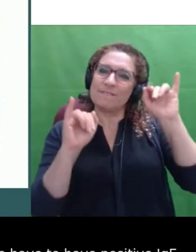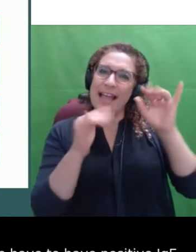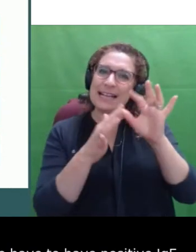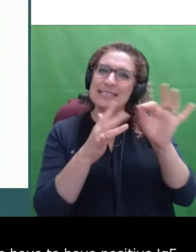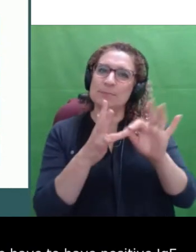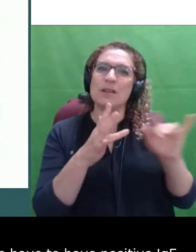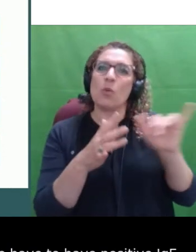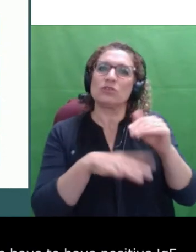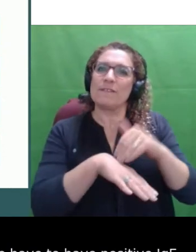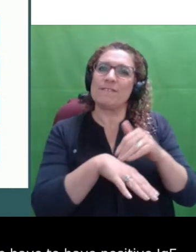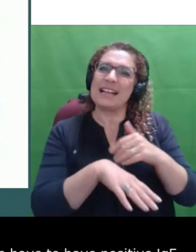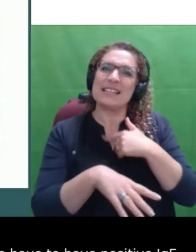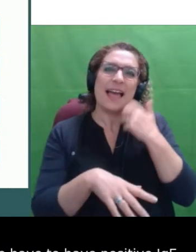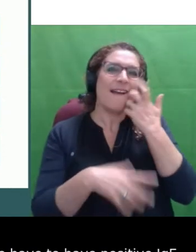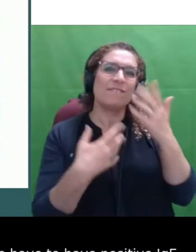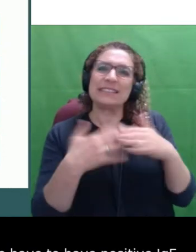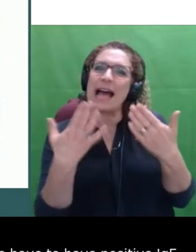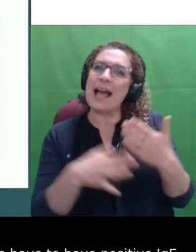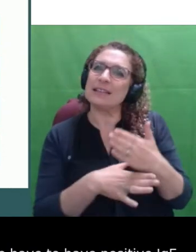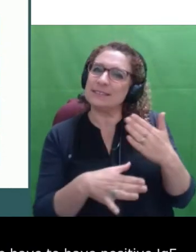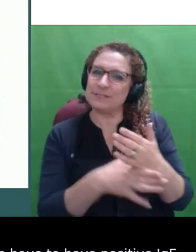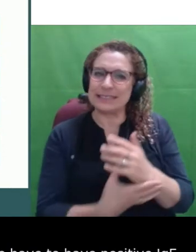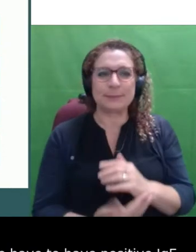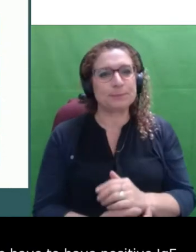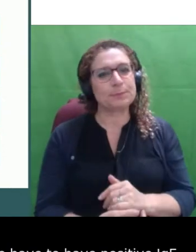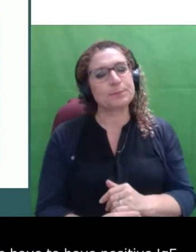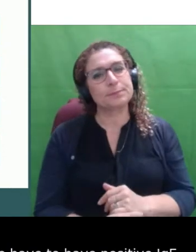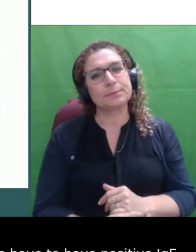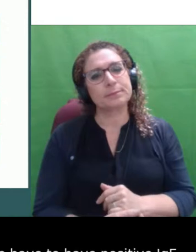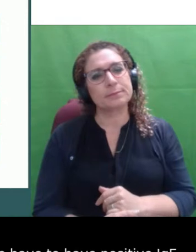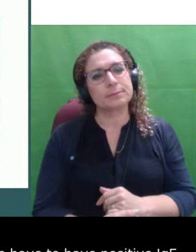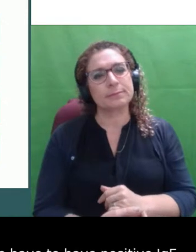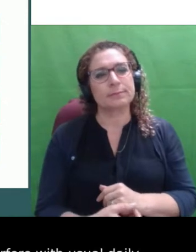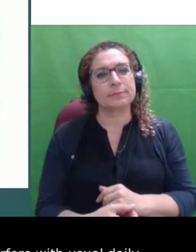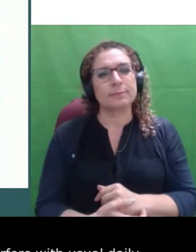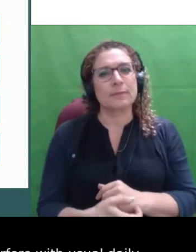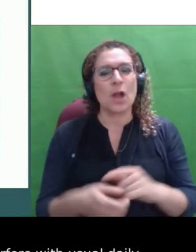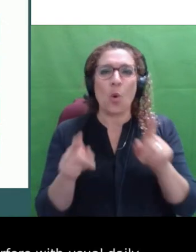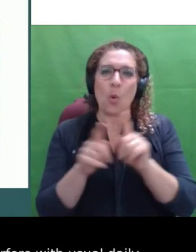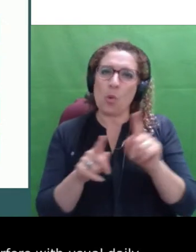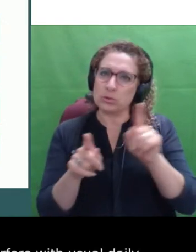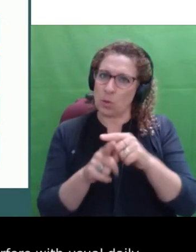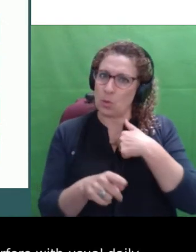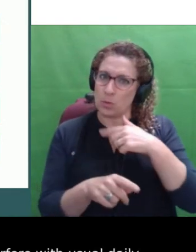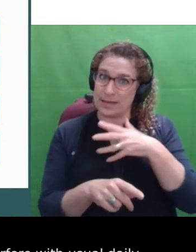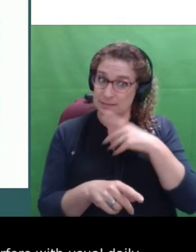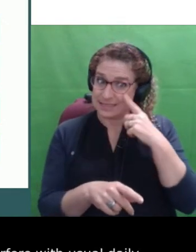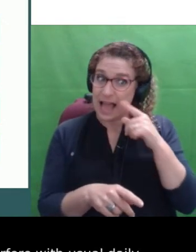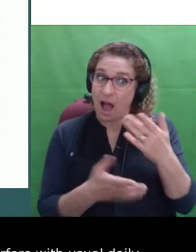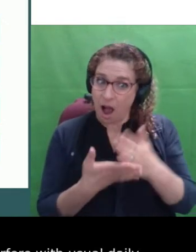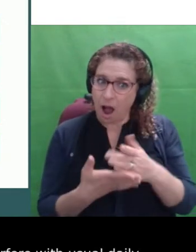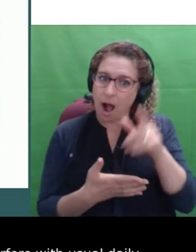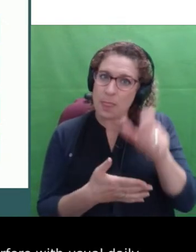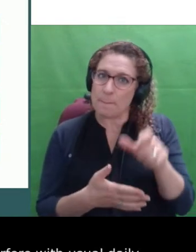activities but we also have to think about whether patients are really taking their medication or not and enough and i think